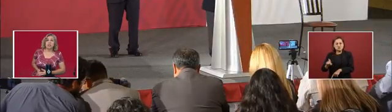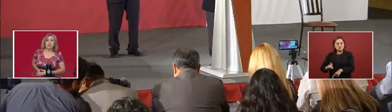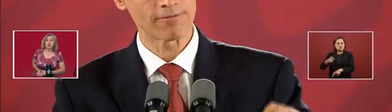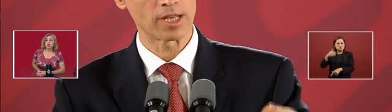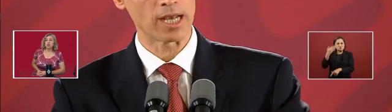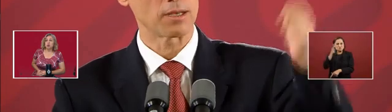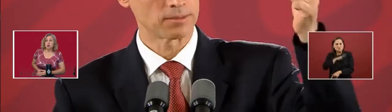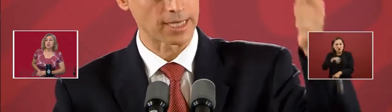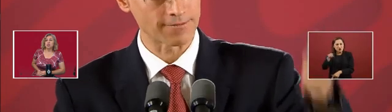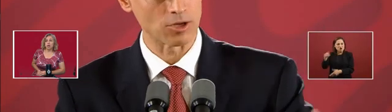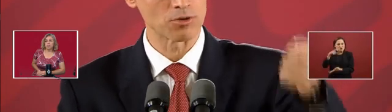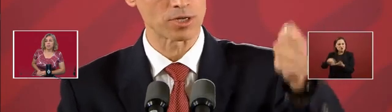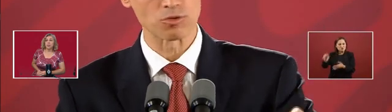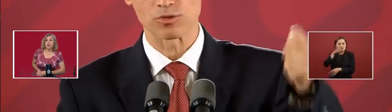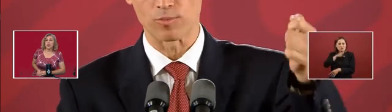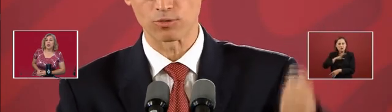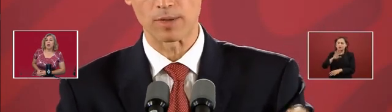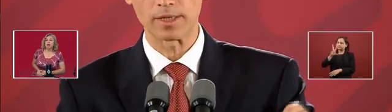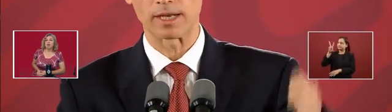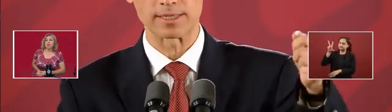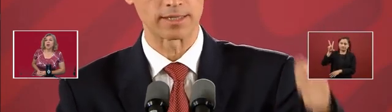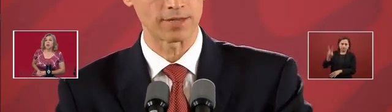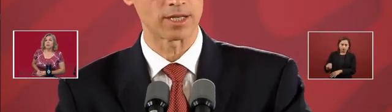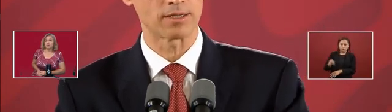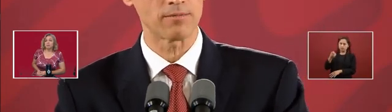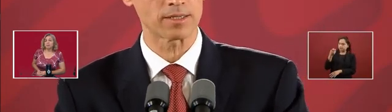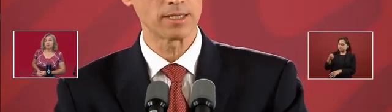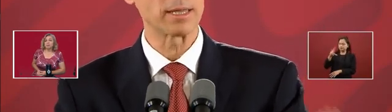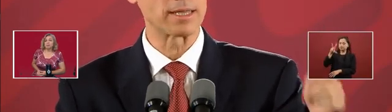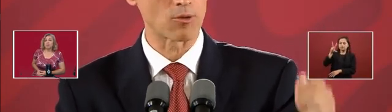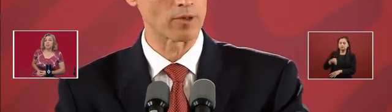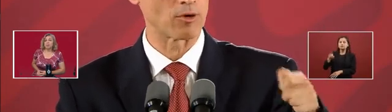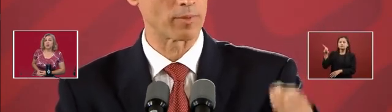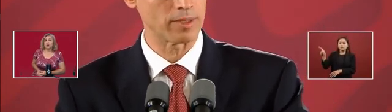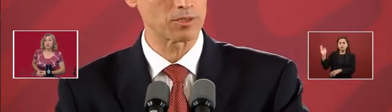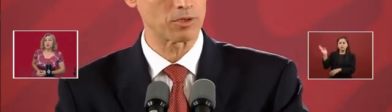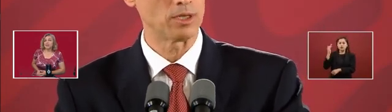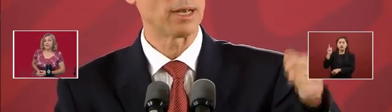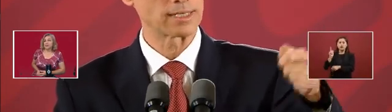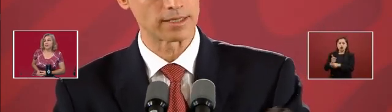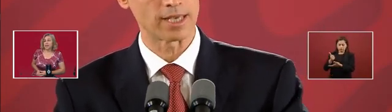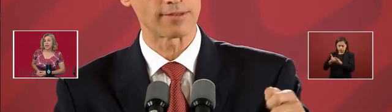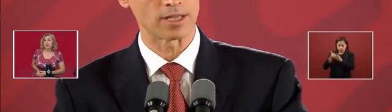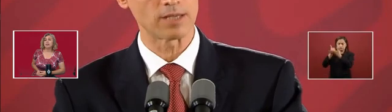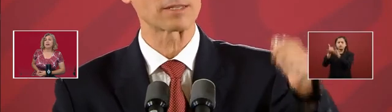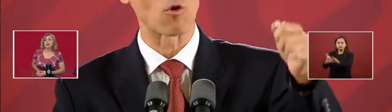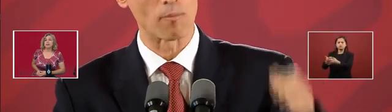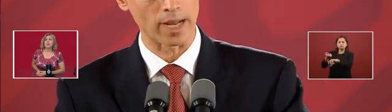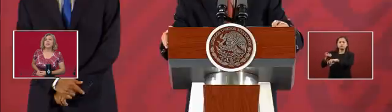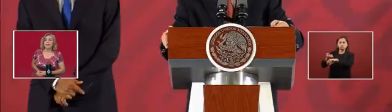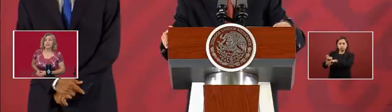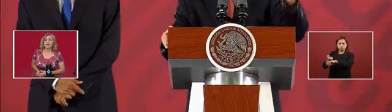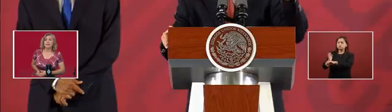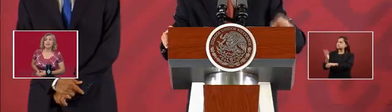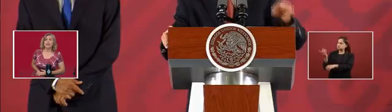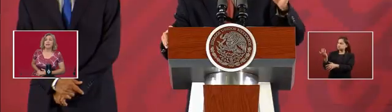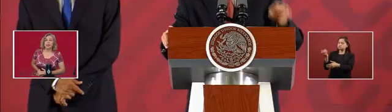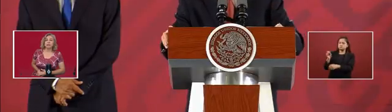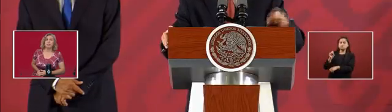have it with resources, federal resources, but the first line of work,